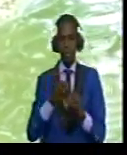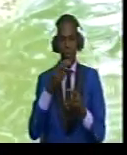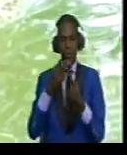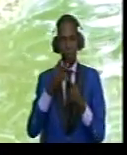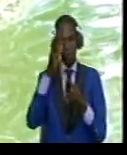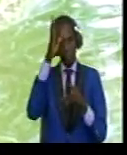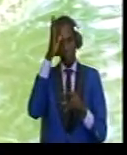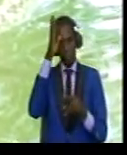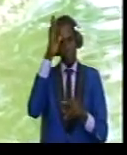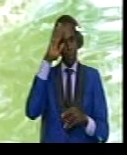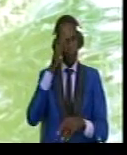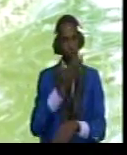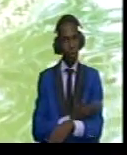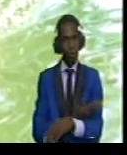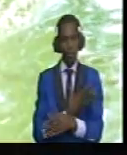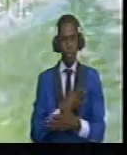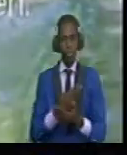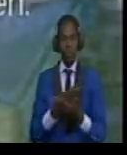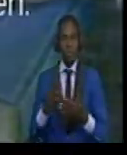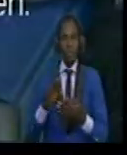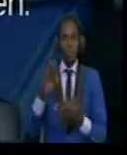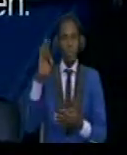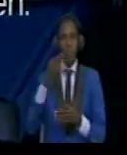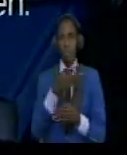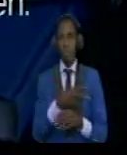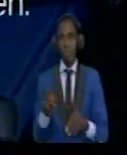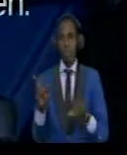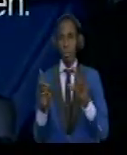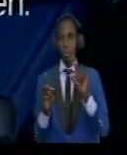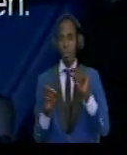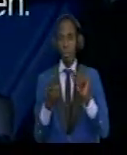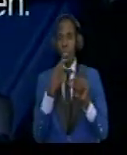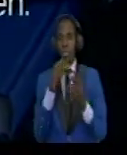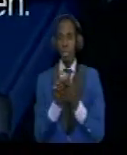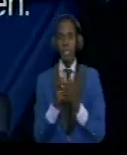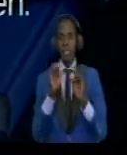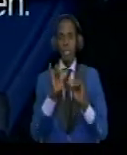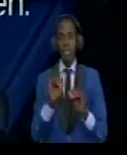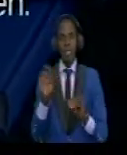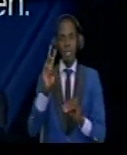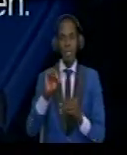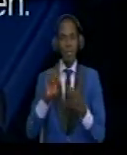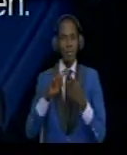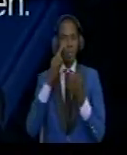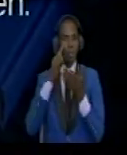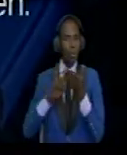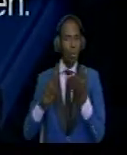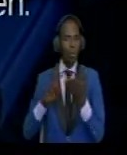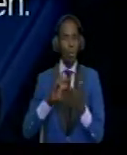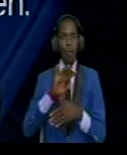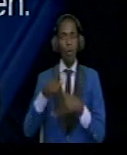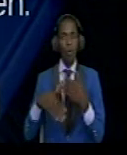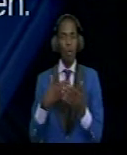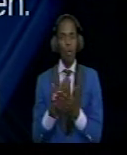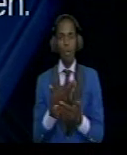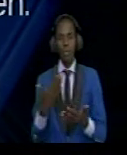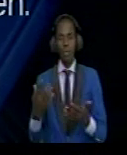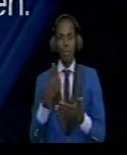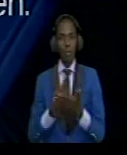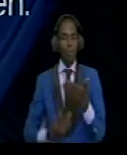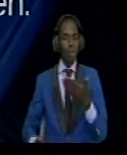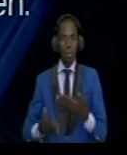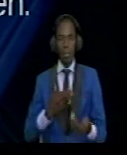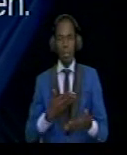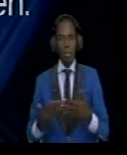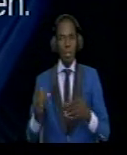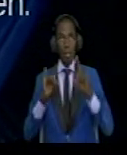of the Son and of the Holy Ghost. Then in verse 20 it says, teaching them to observe all things whatsoever